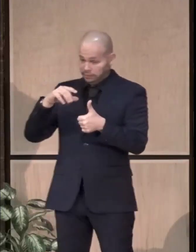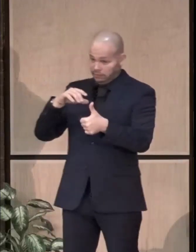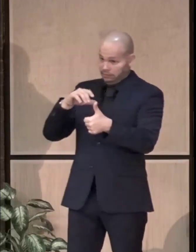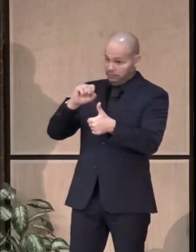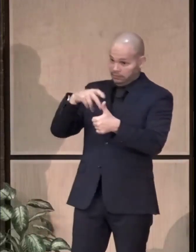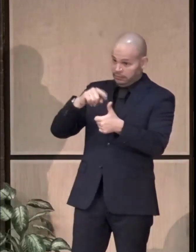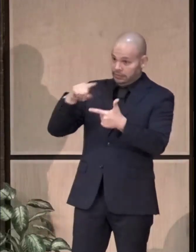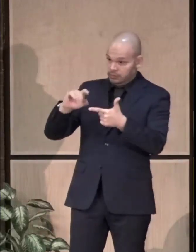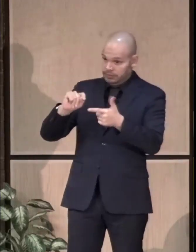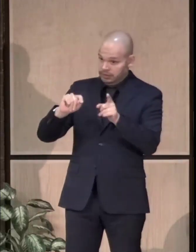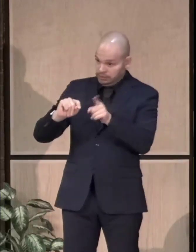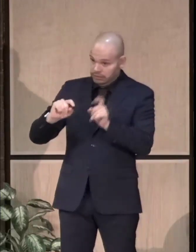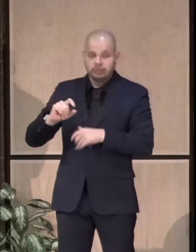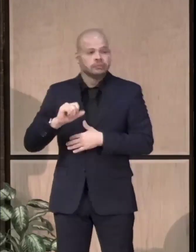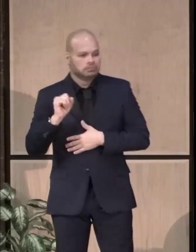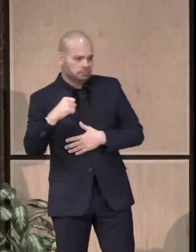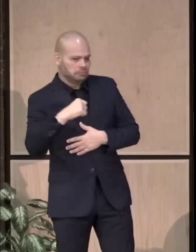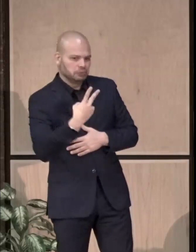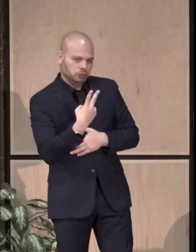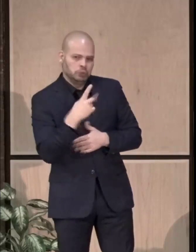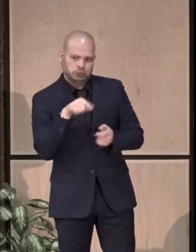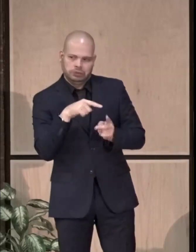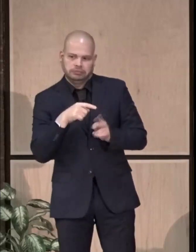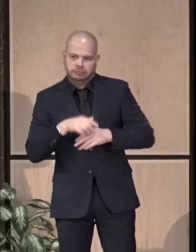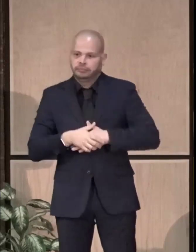those? He was,